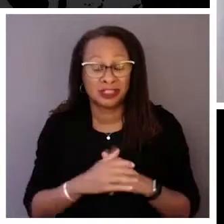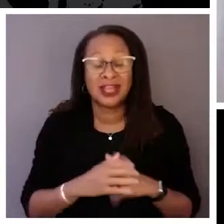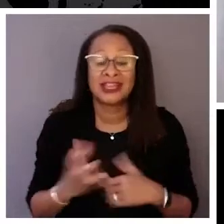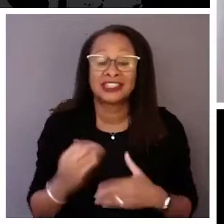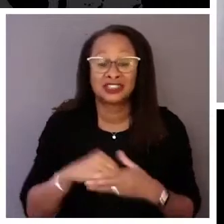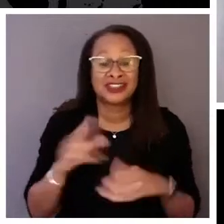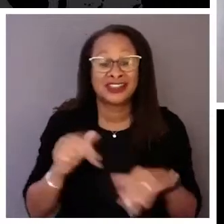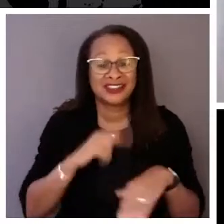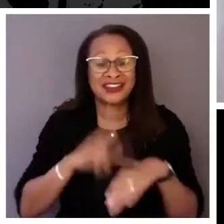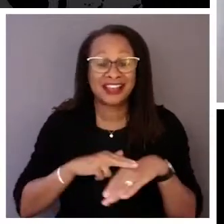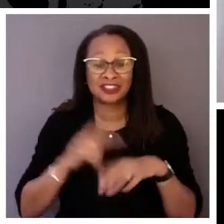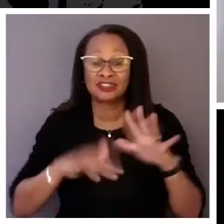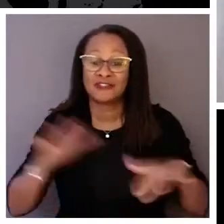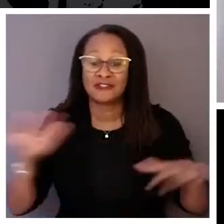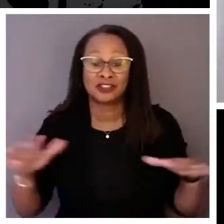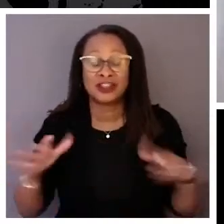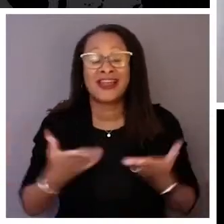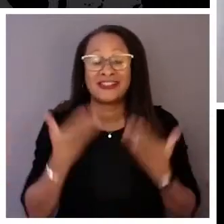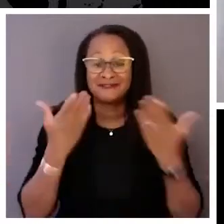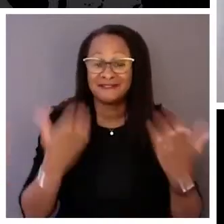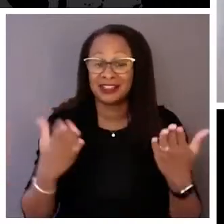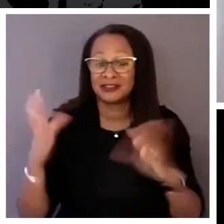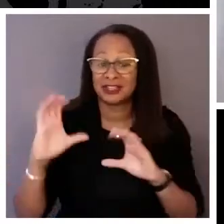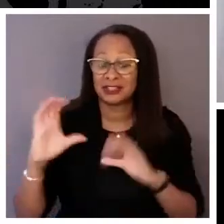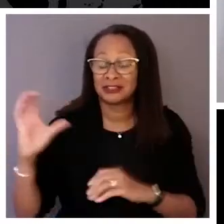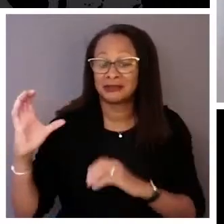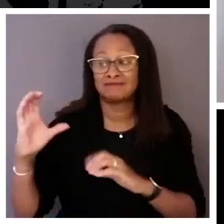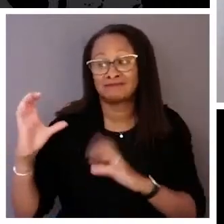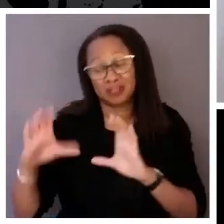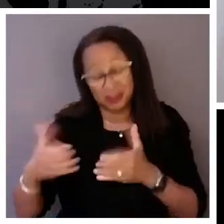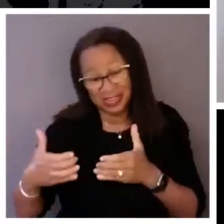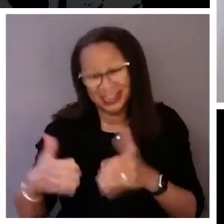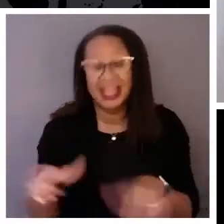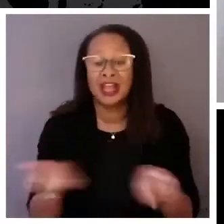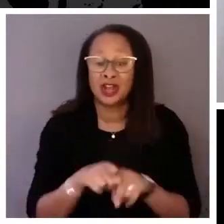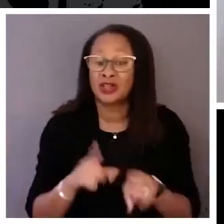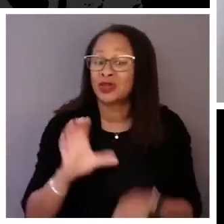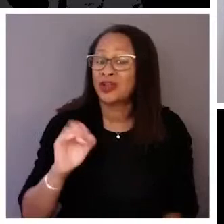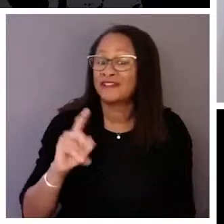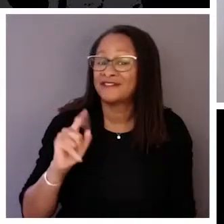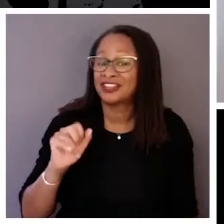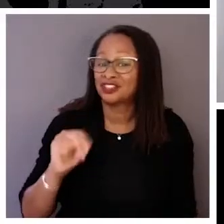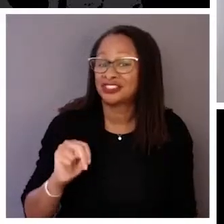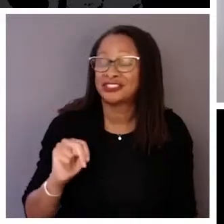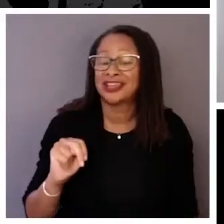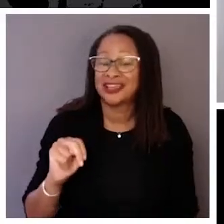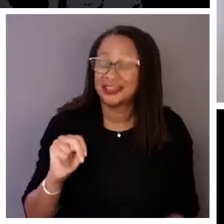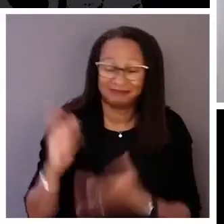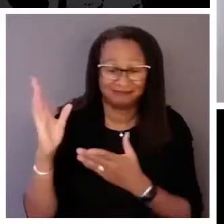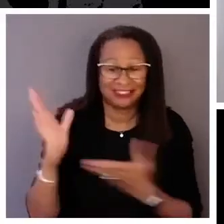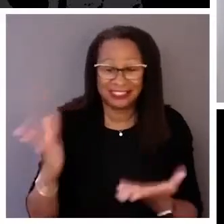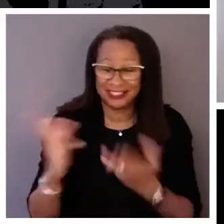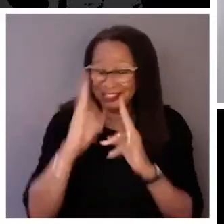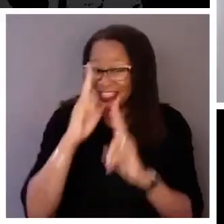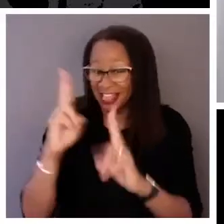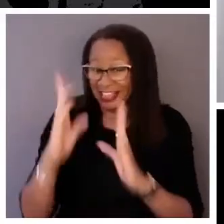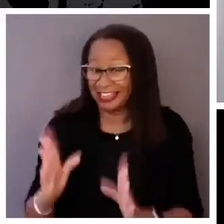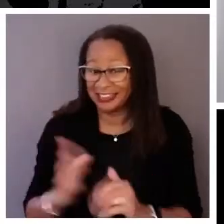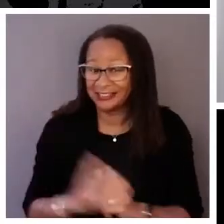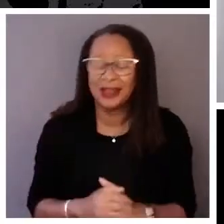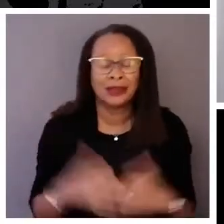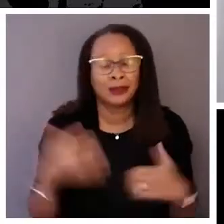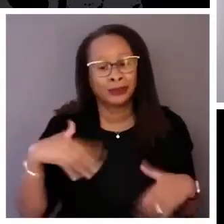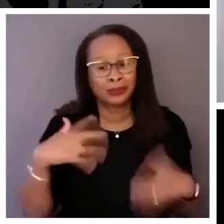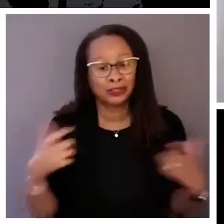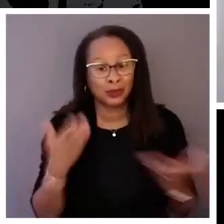and National Diversity Advisory Committees, as well as a convention delegate. Shari, wow, thank you so much